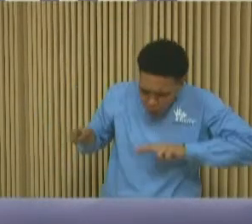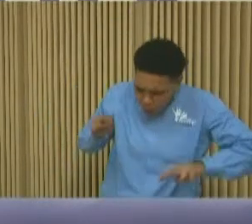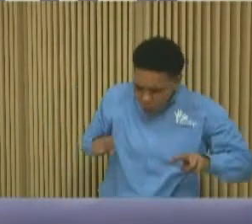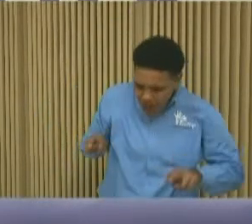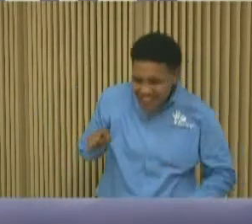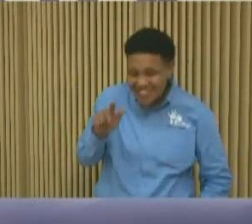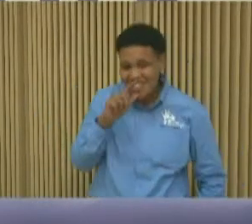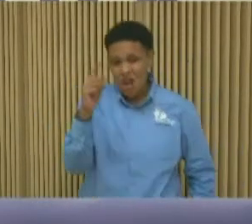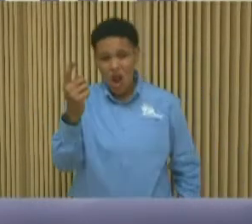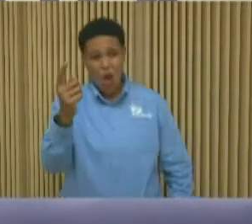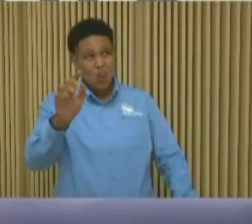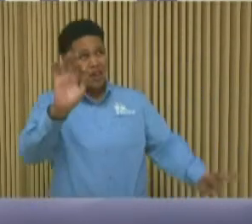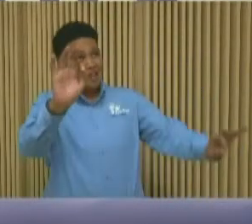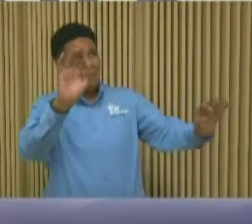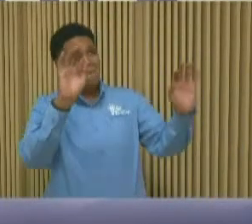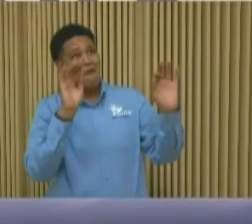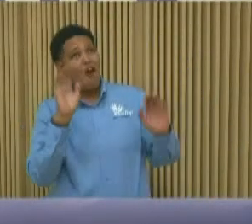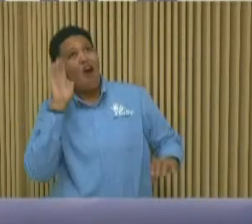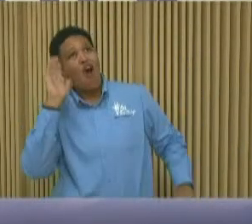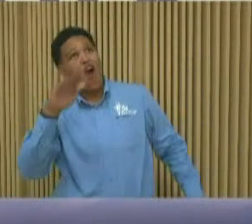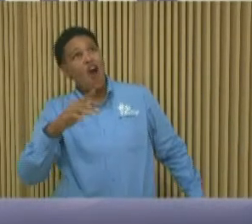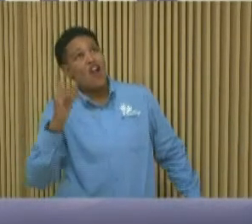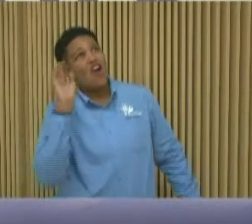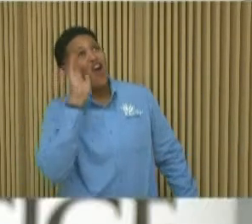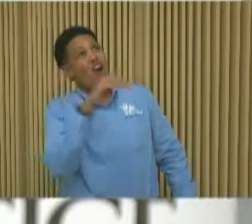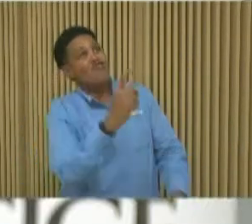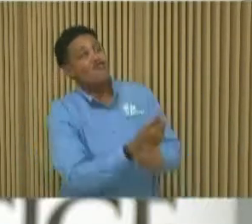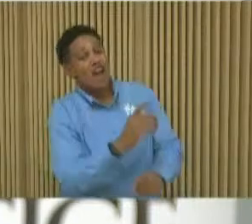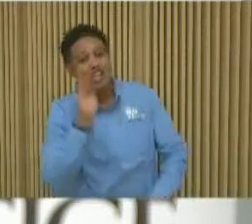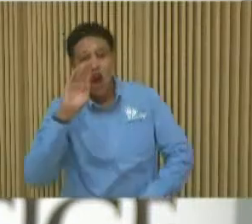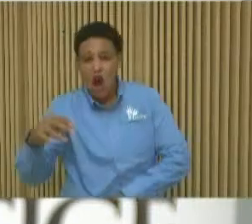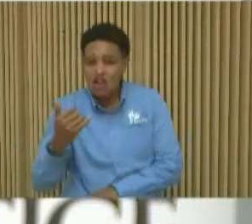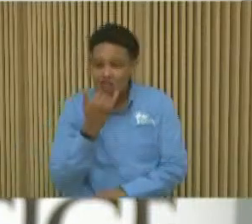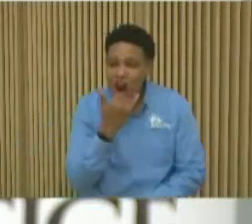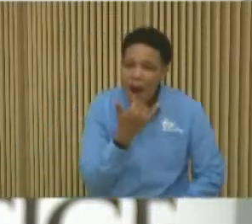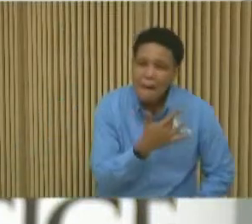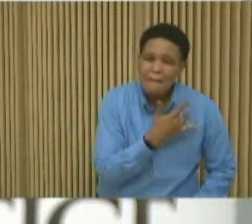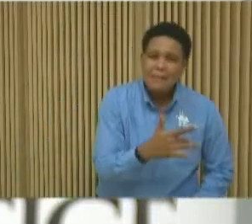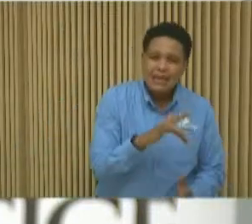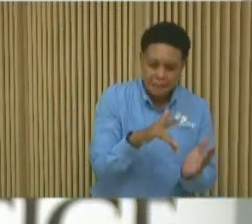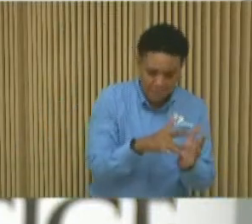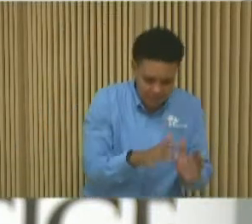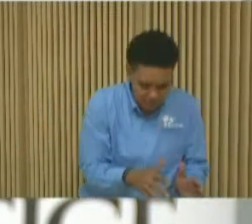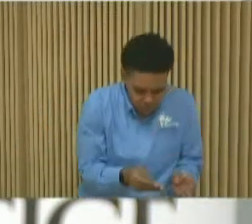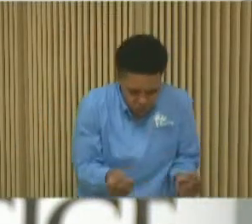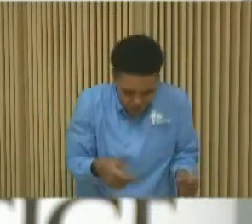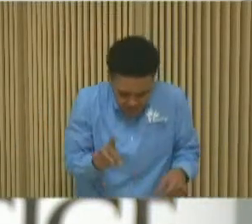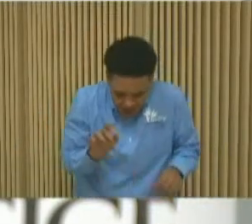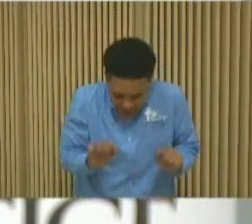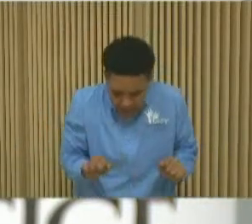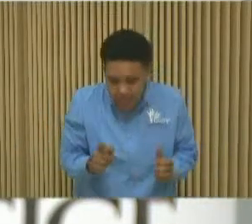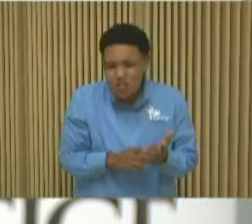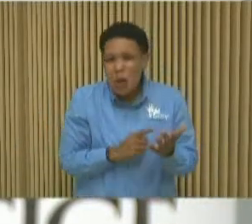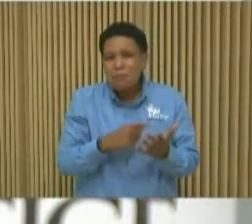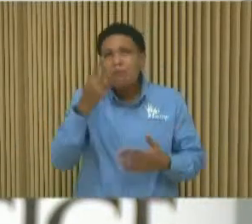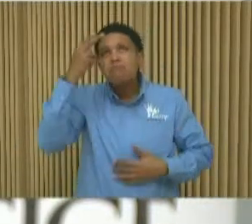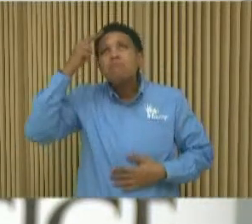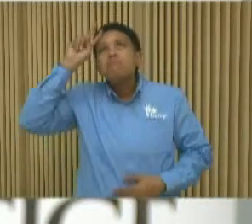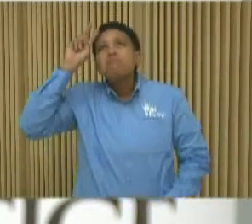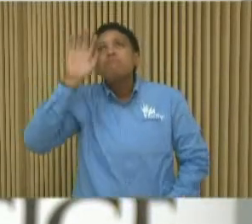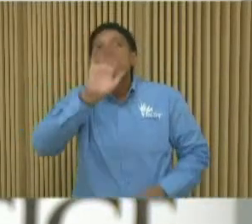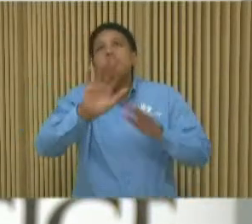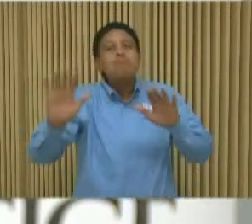always I'm right or the other person is all wrong. Usually there's middle ground. Sometimes there's